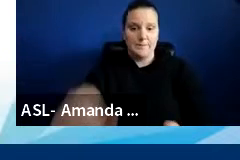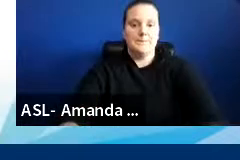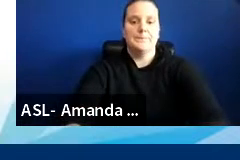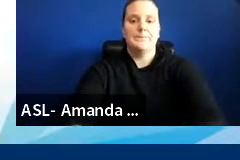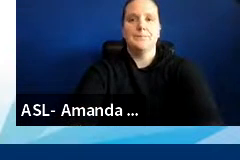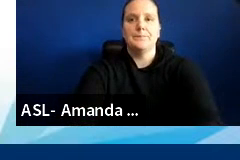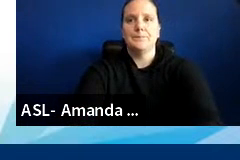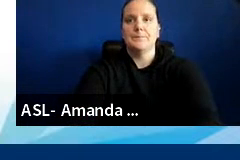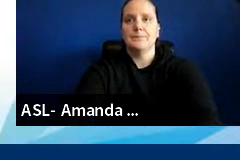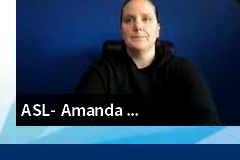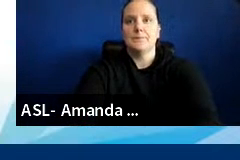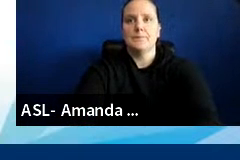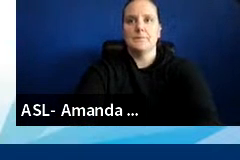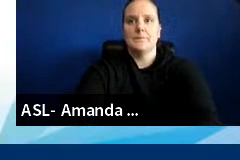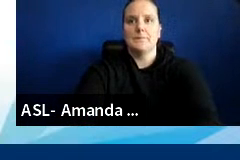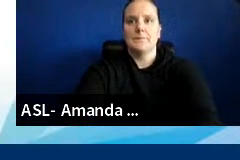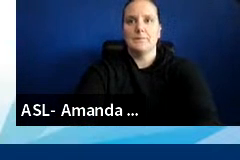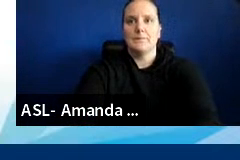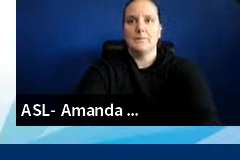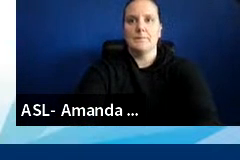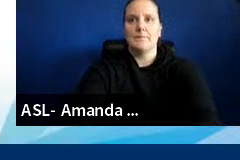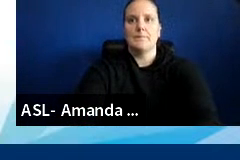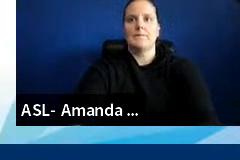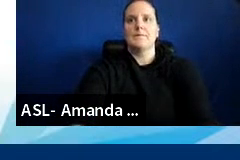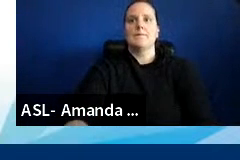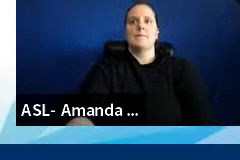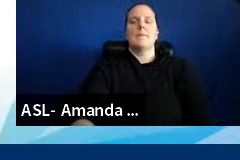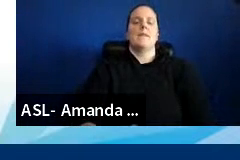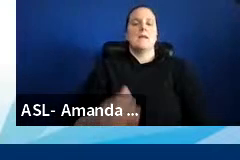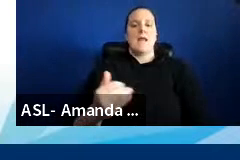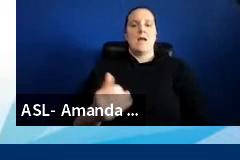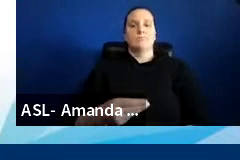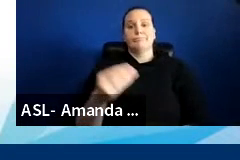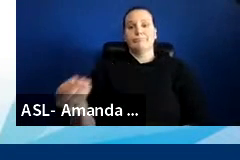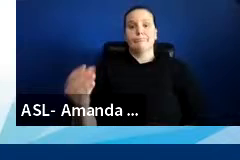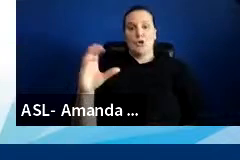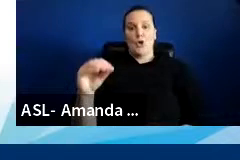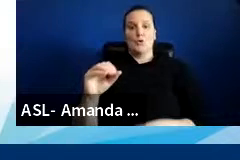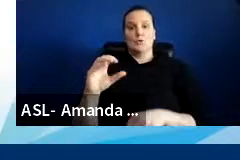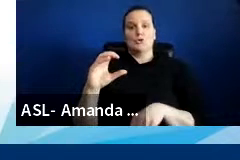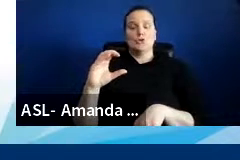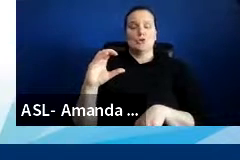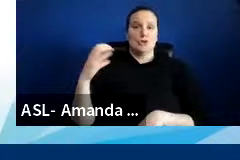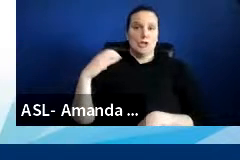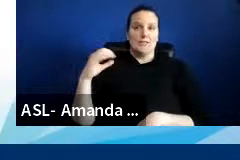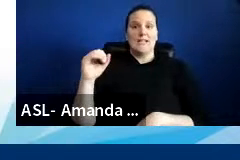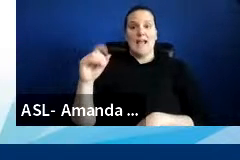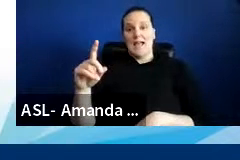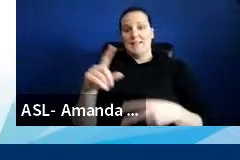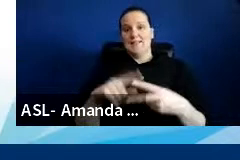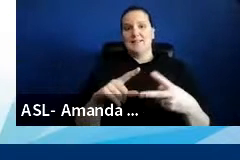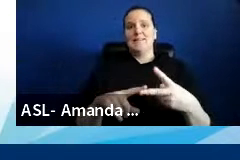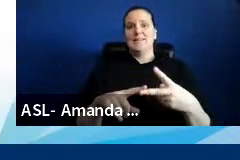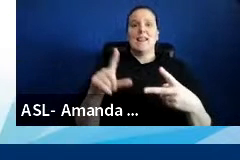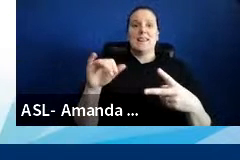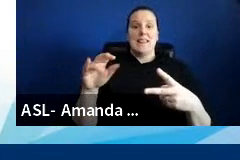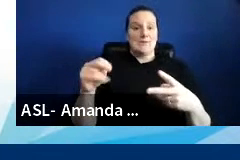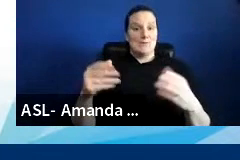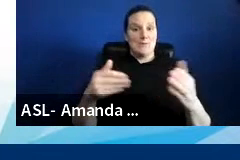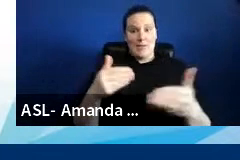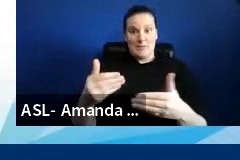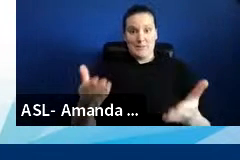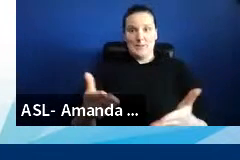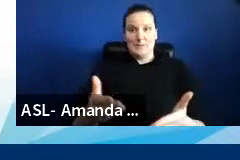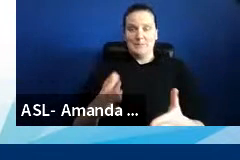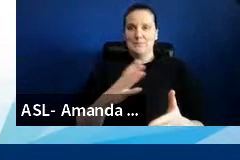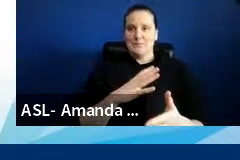With that, I will pass this on over to our two co-chairs, Ed Washington and Lynn Valenter, for a welcome. So we'll go